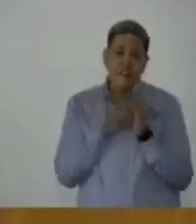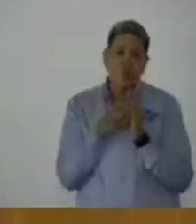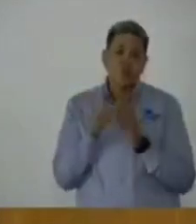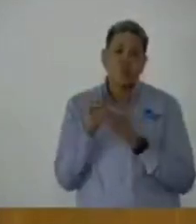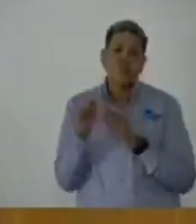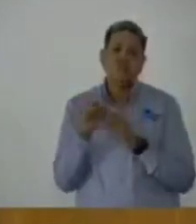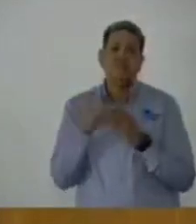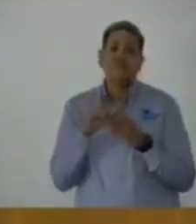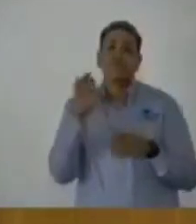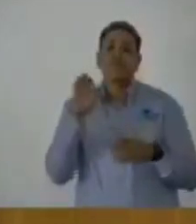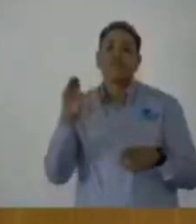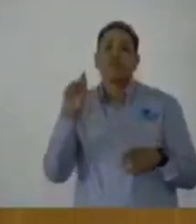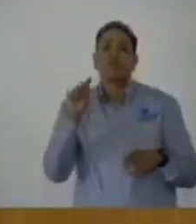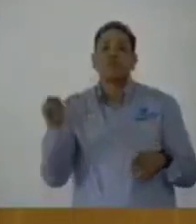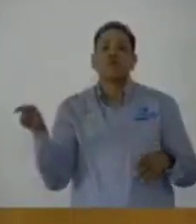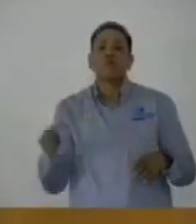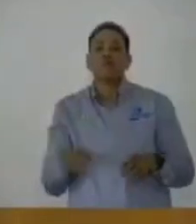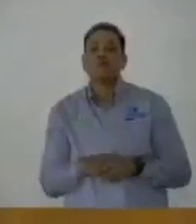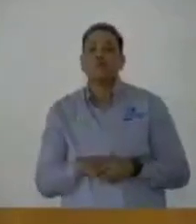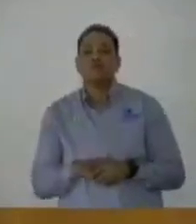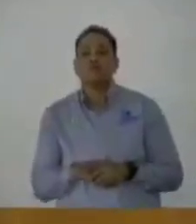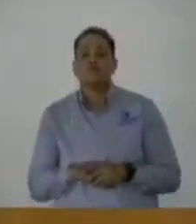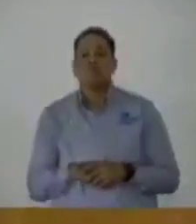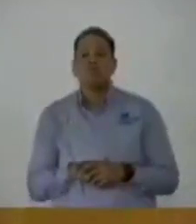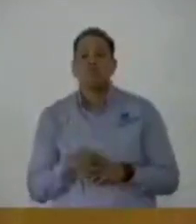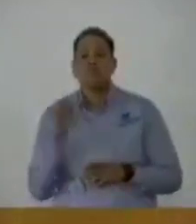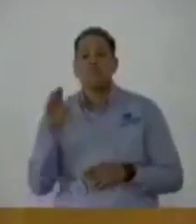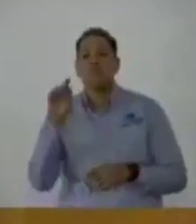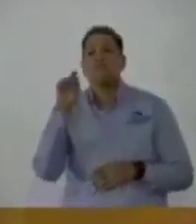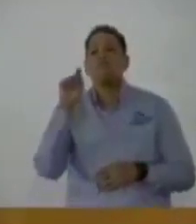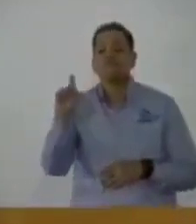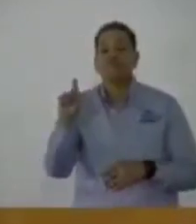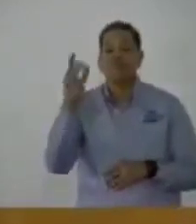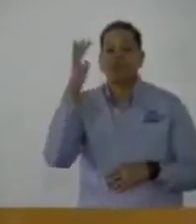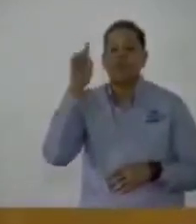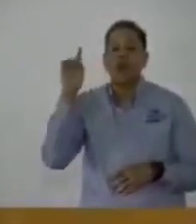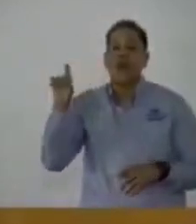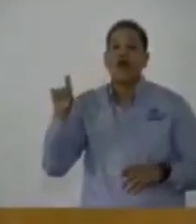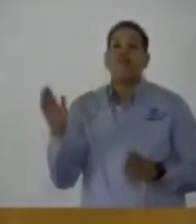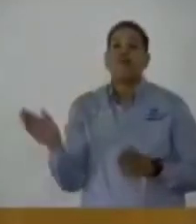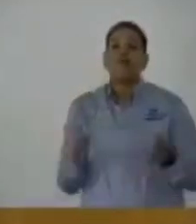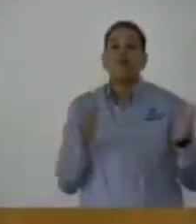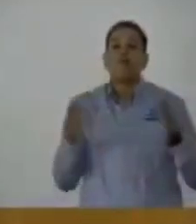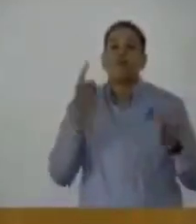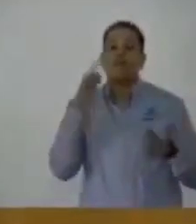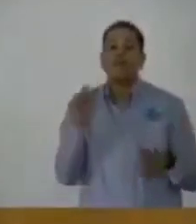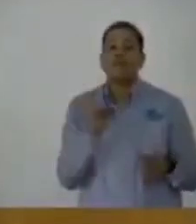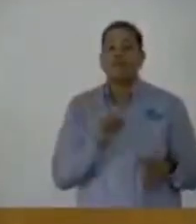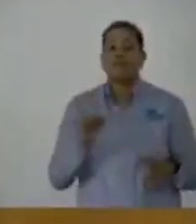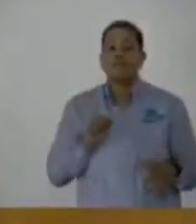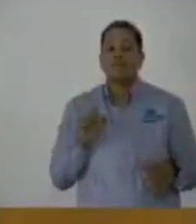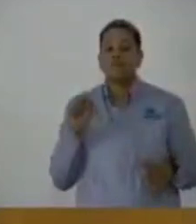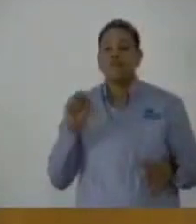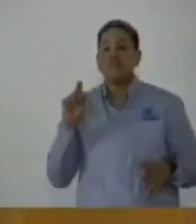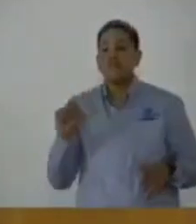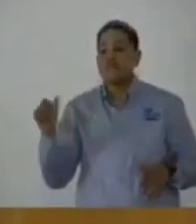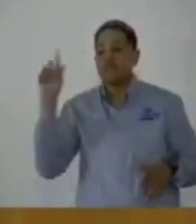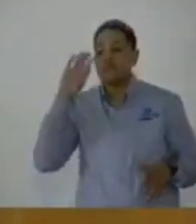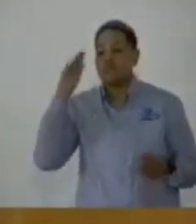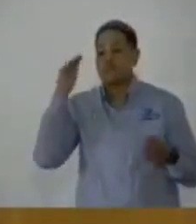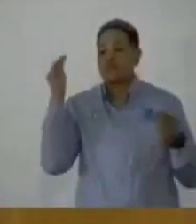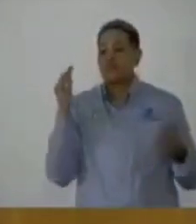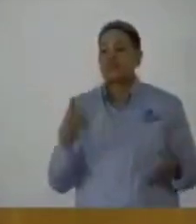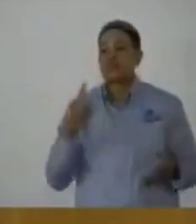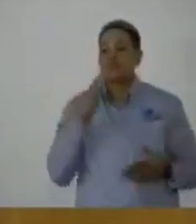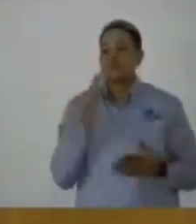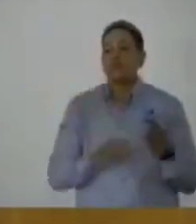in 2022. Now, I make sure I put taxable groceries because I had to prepare for Senator Samuda, because he will say there is